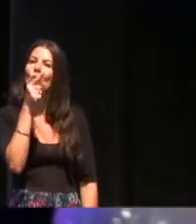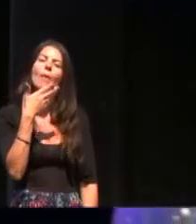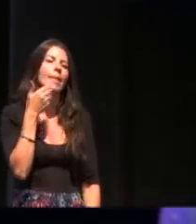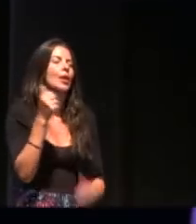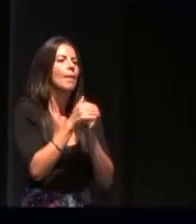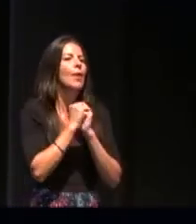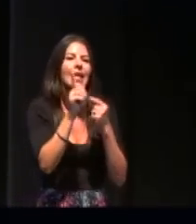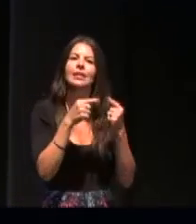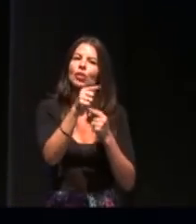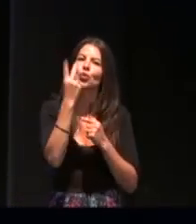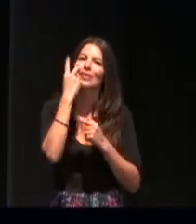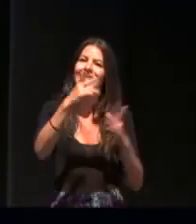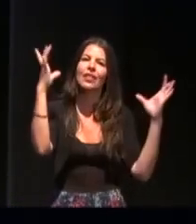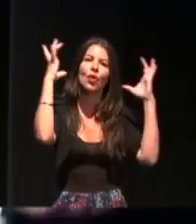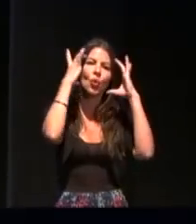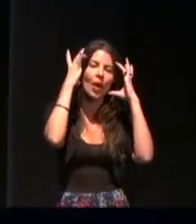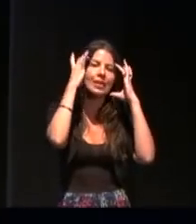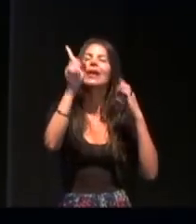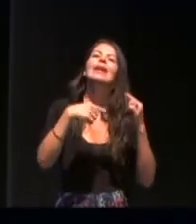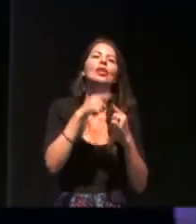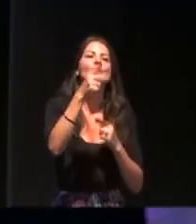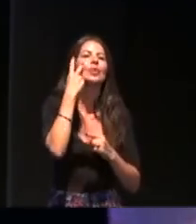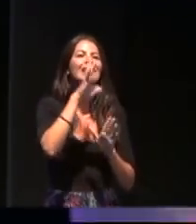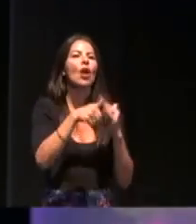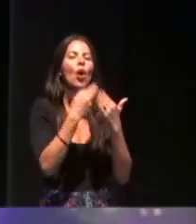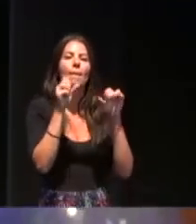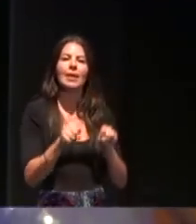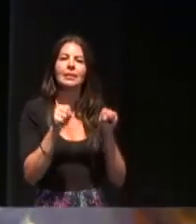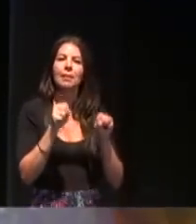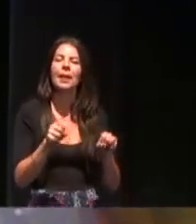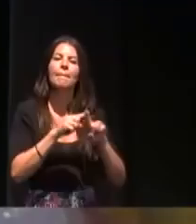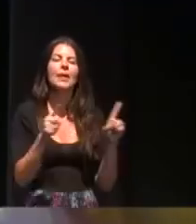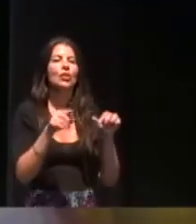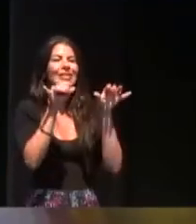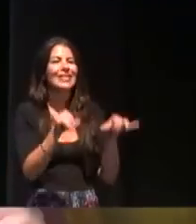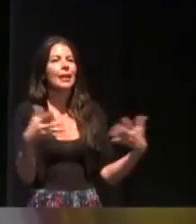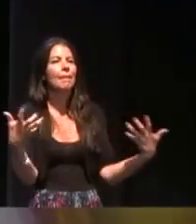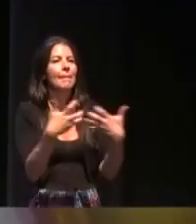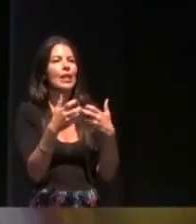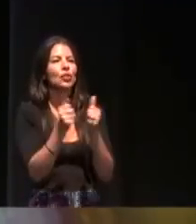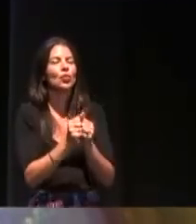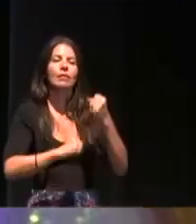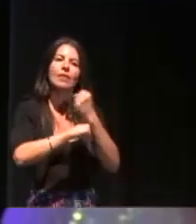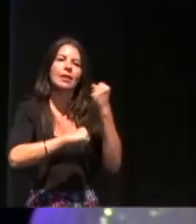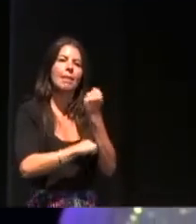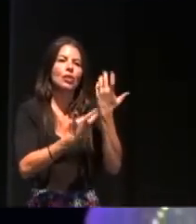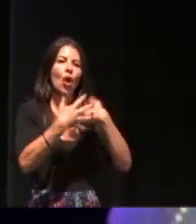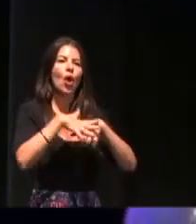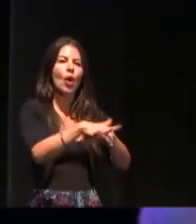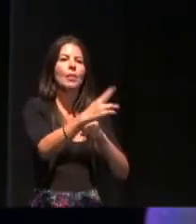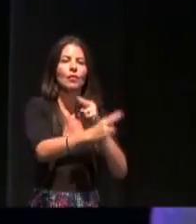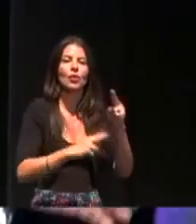until you see the Christ. You better pray until you see possibility. So that you stay in alignment with the fundamental harmony of the universe, you